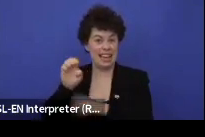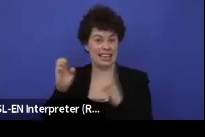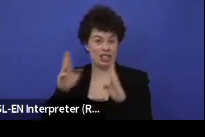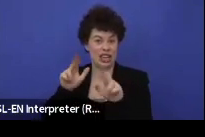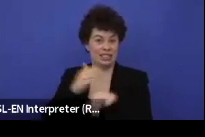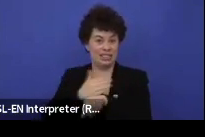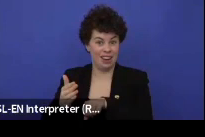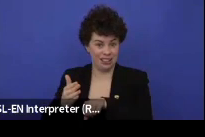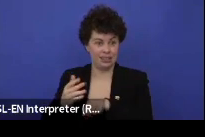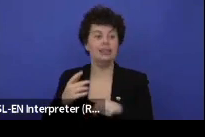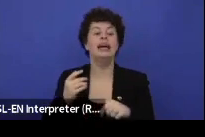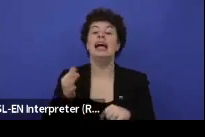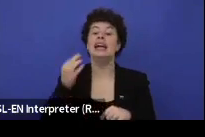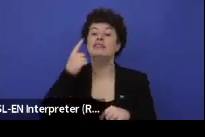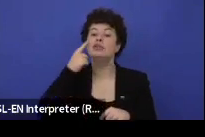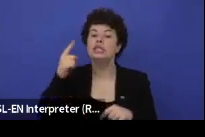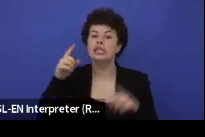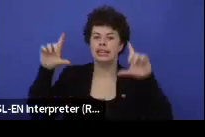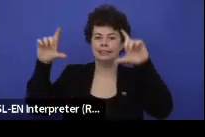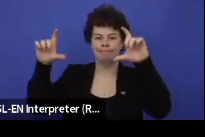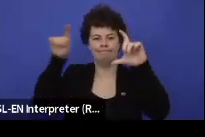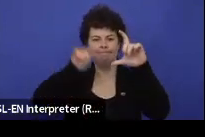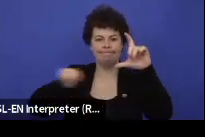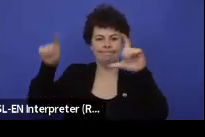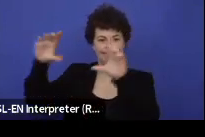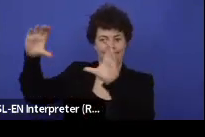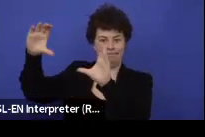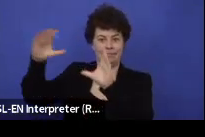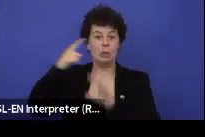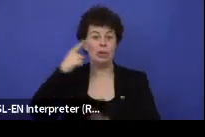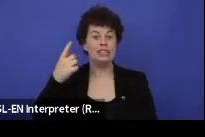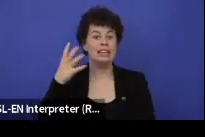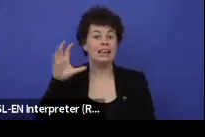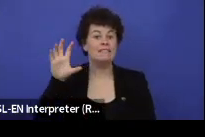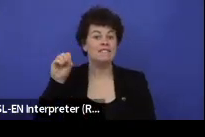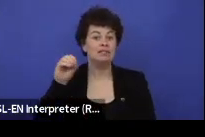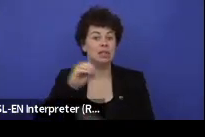right there, that almost 50%